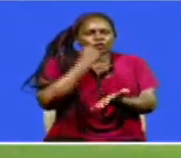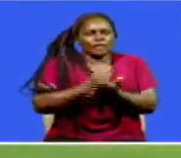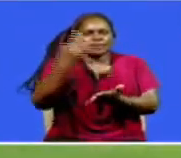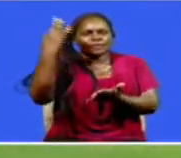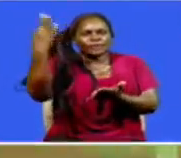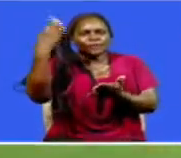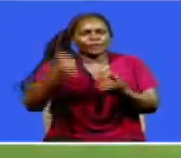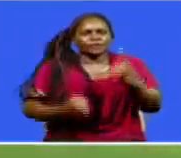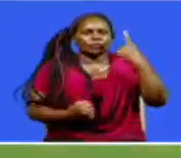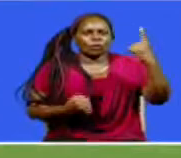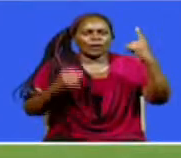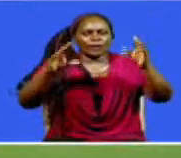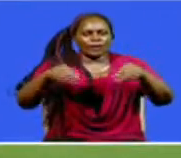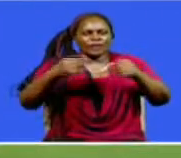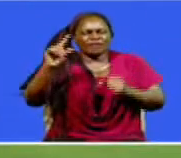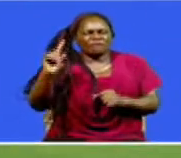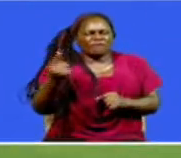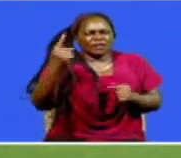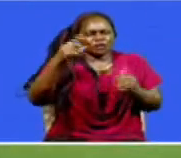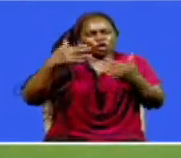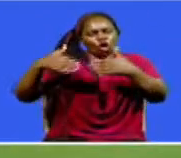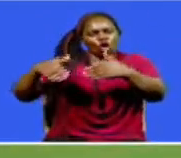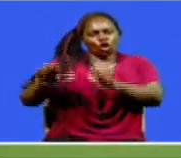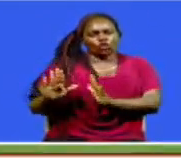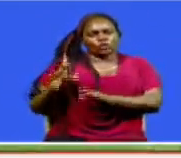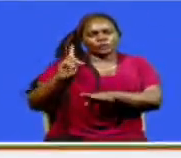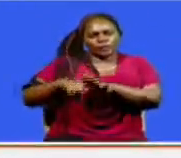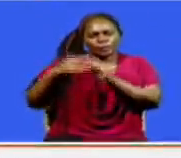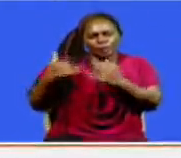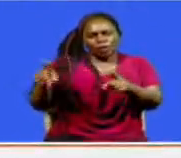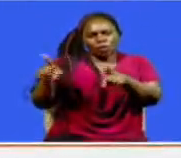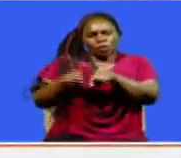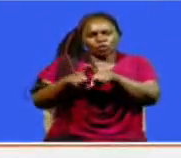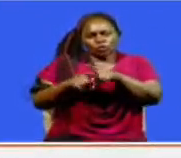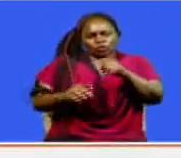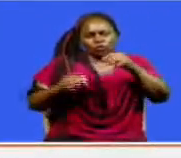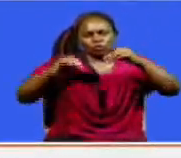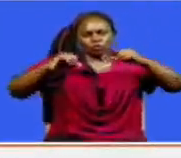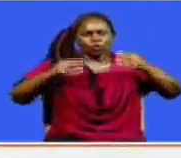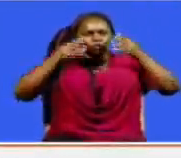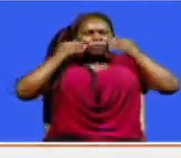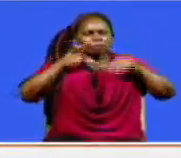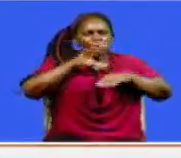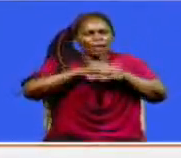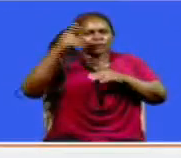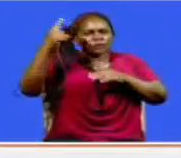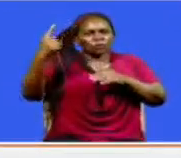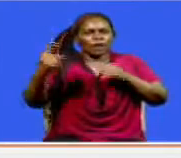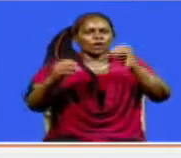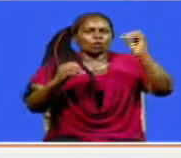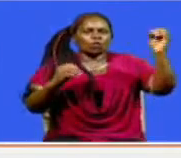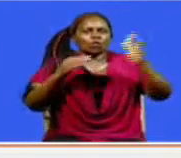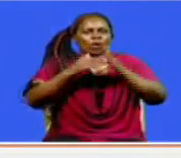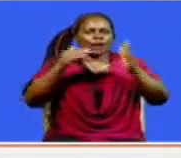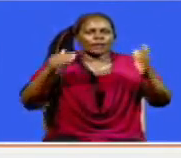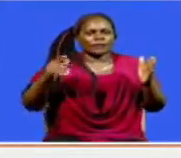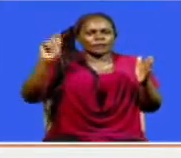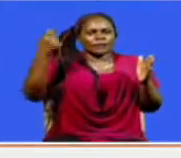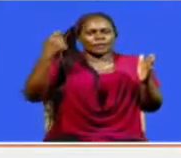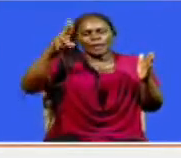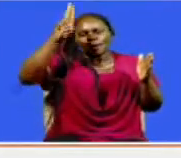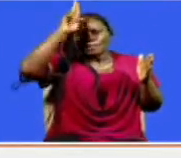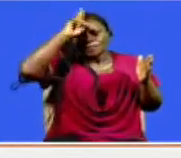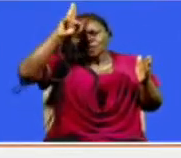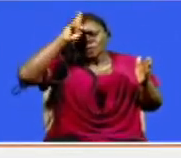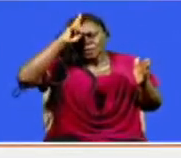3-1, handing them their first loss of the season. Meanwhile, Sofapaka clinched a 1-0 victory against Kenya Police